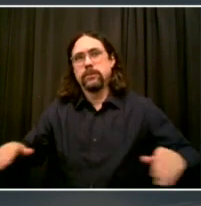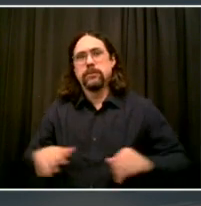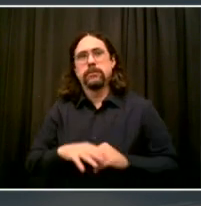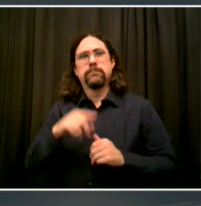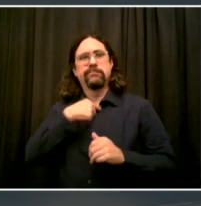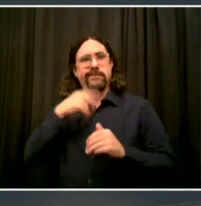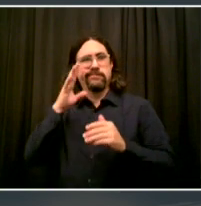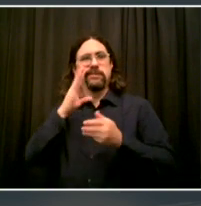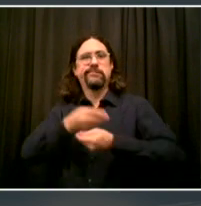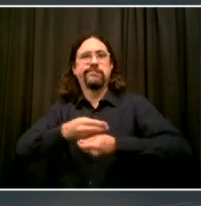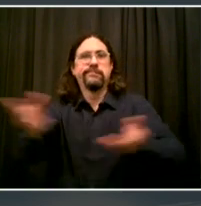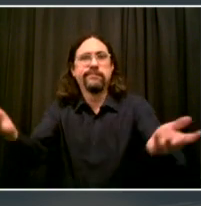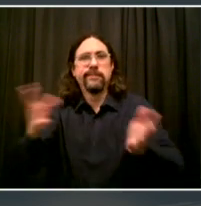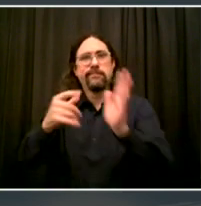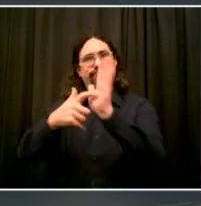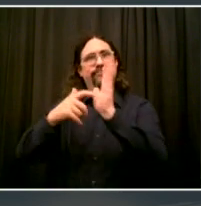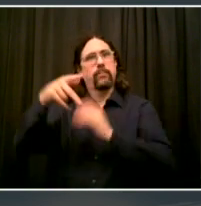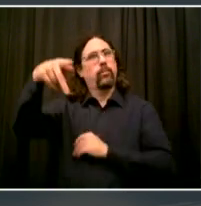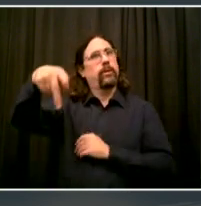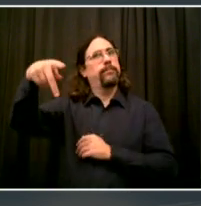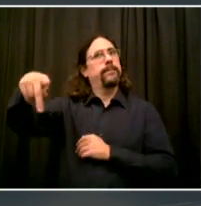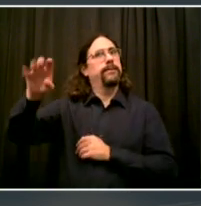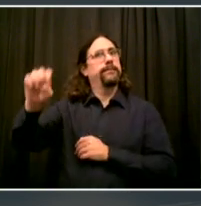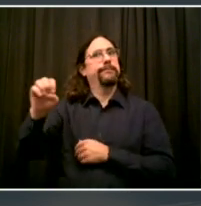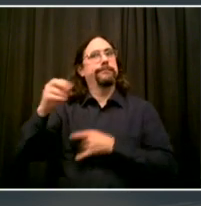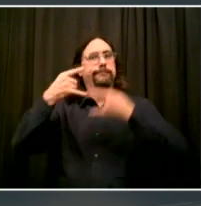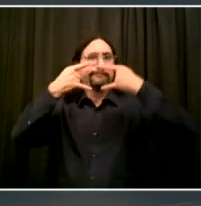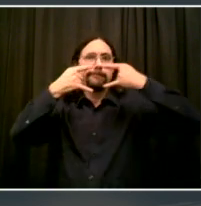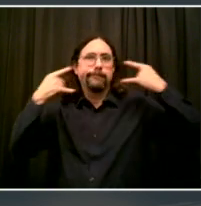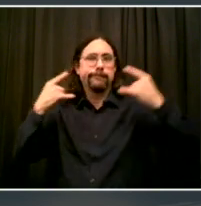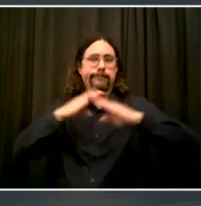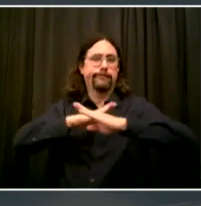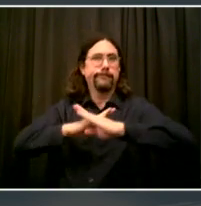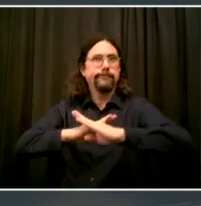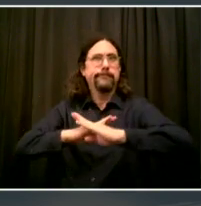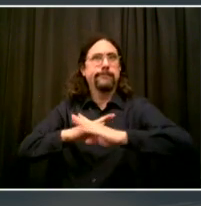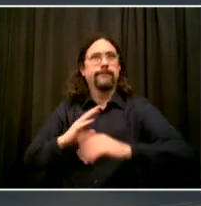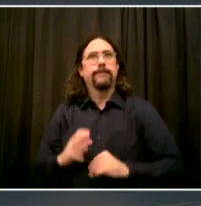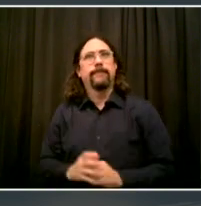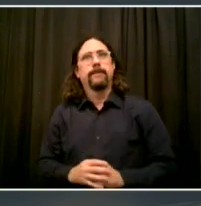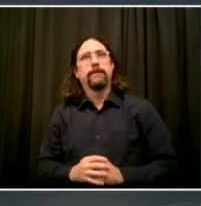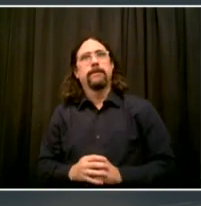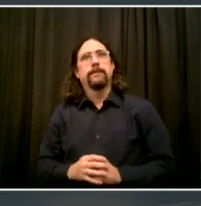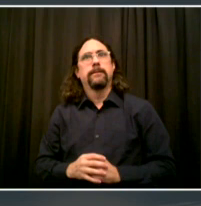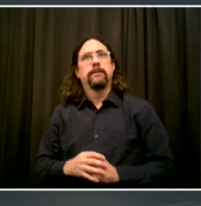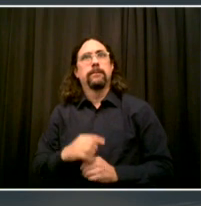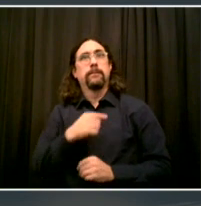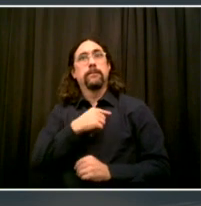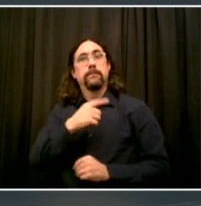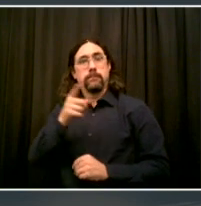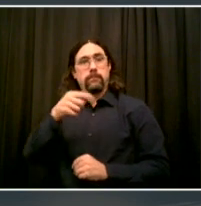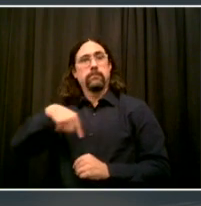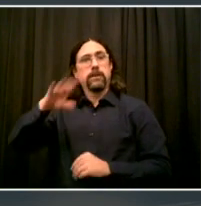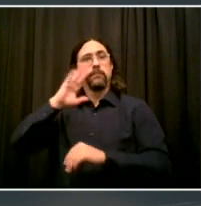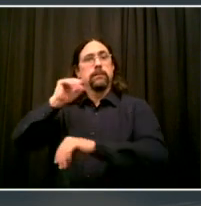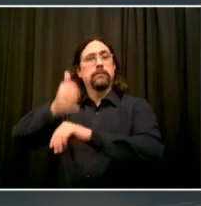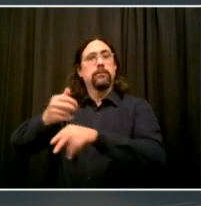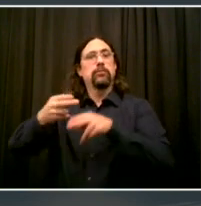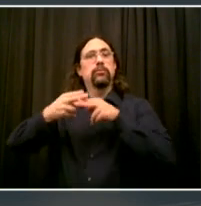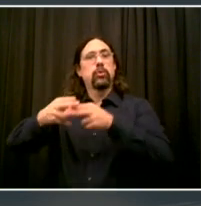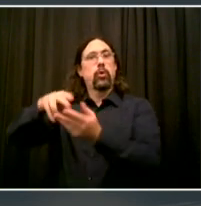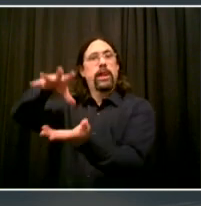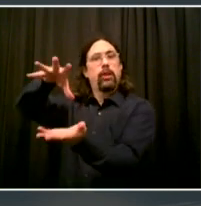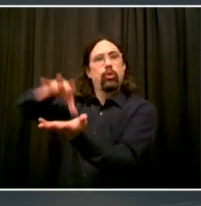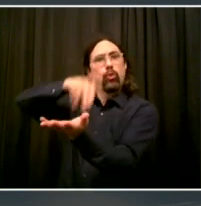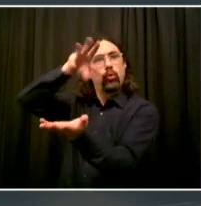as the mayor mentioned, as learning labs, partnering with libraries and cultural institutions to provide care and programming. And it